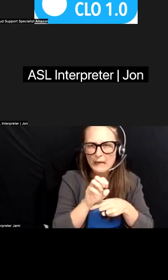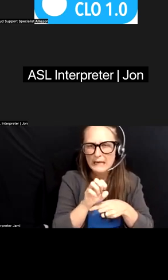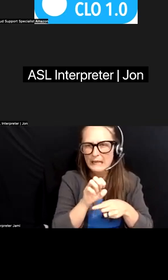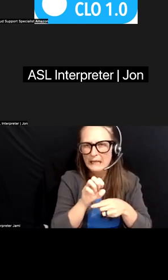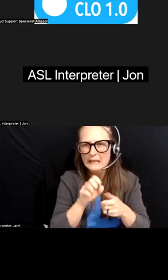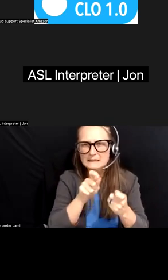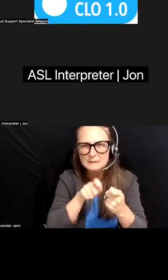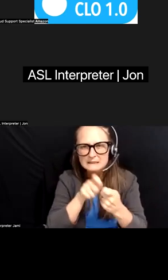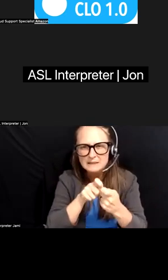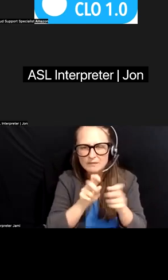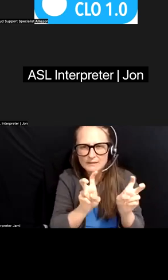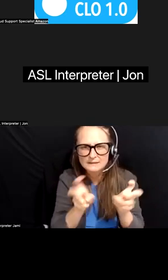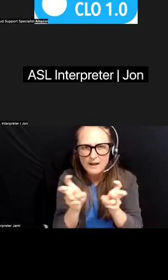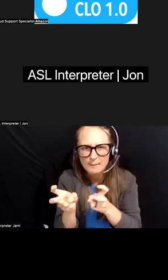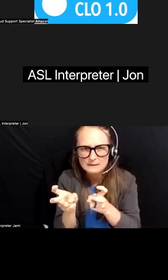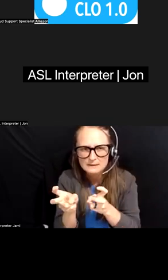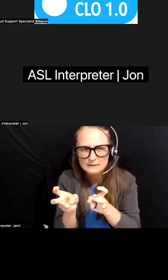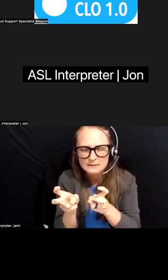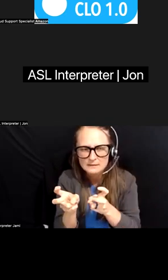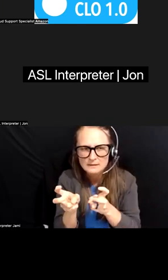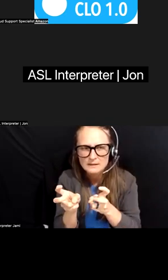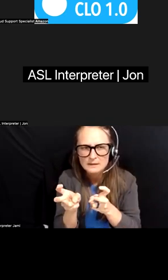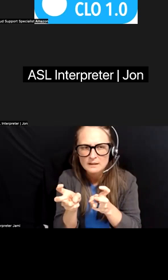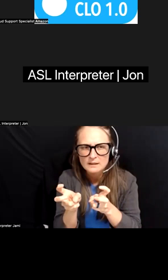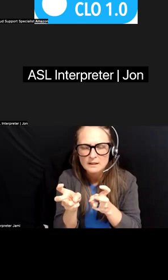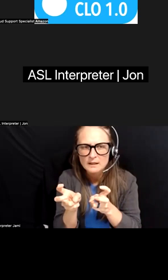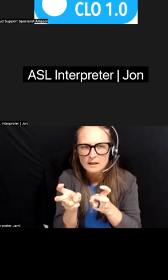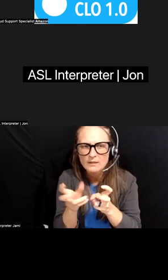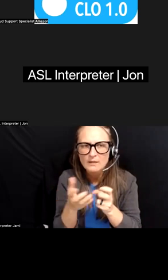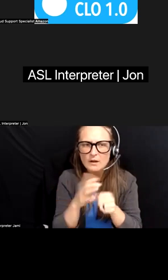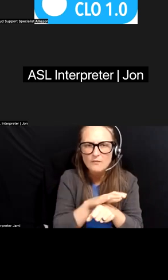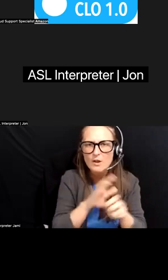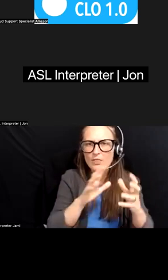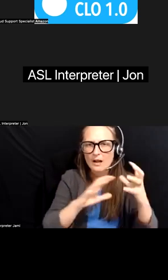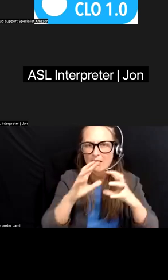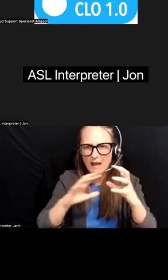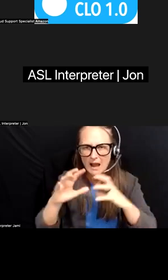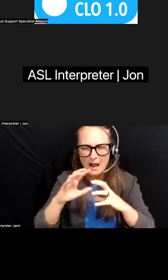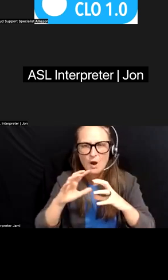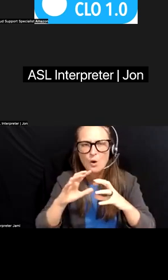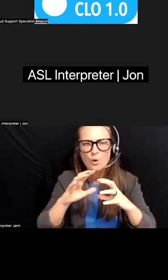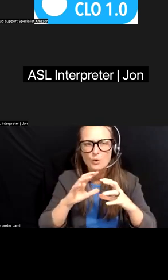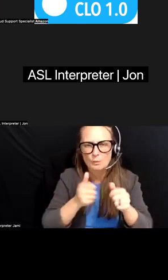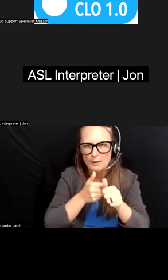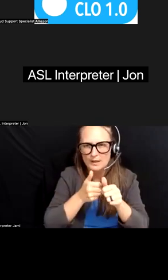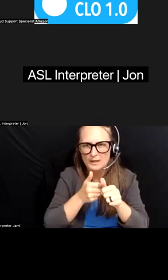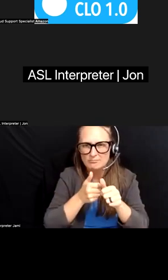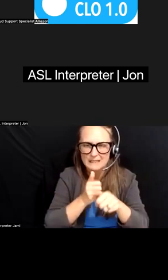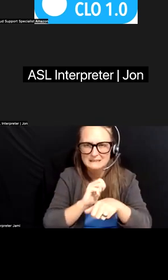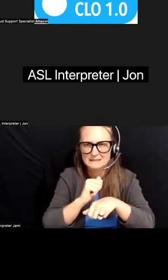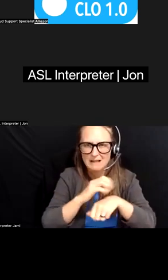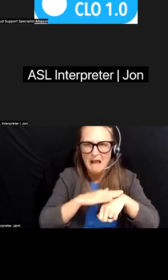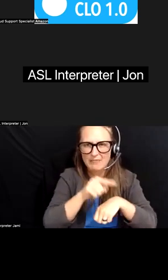that cover the cloud practitioner certs, and we're basing it on this curriculum, the